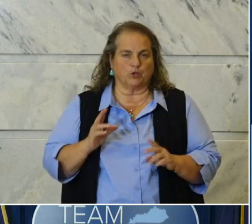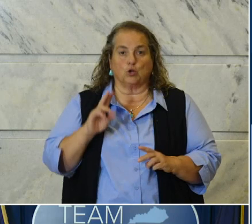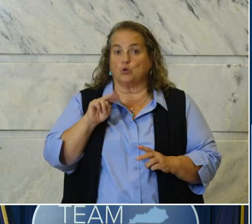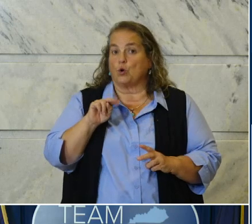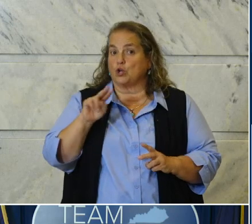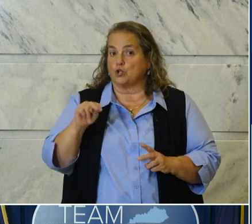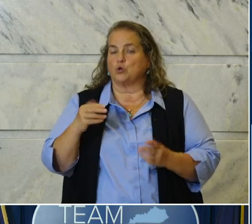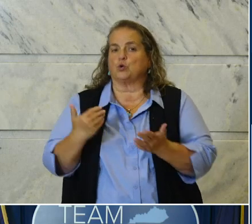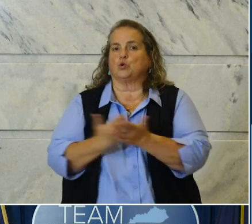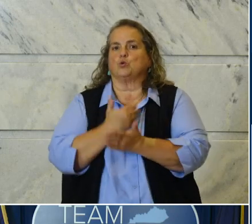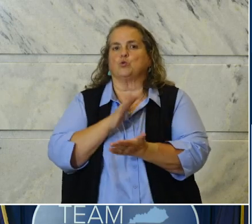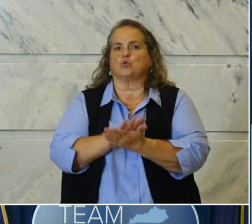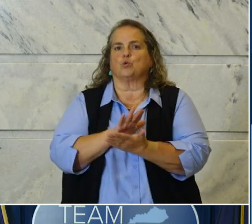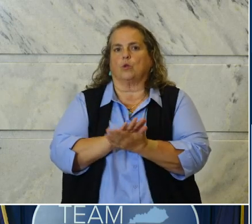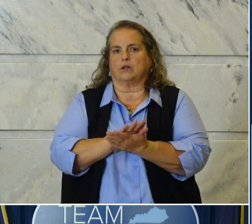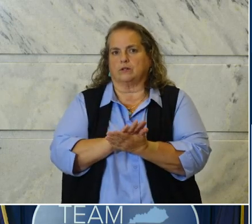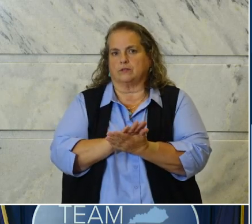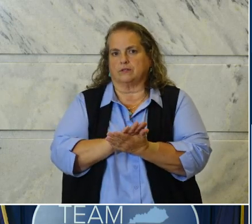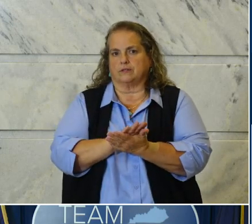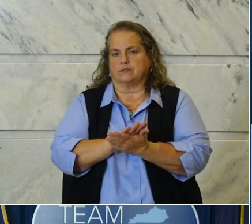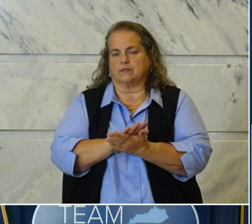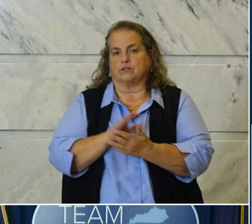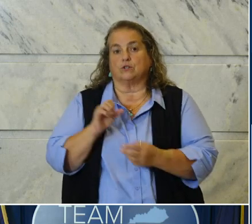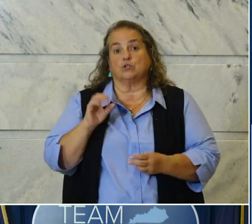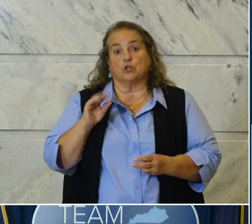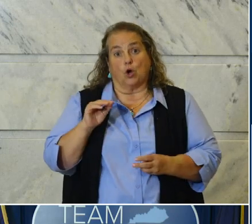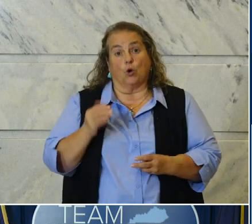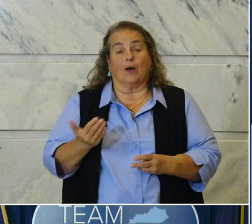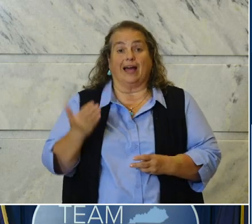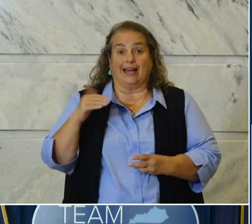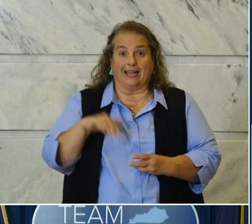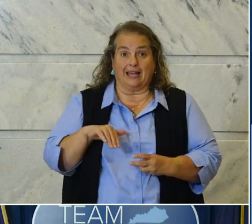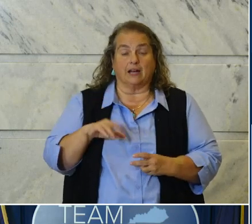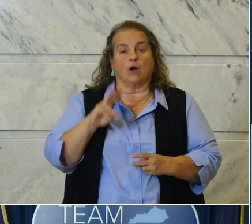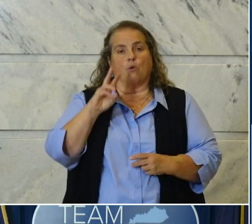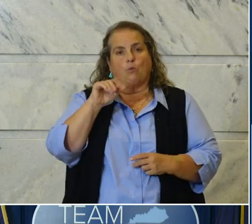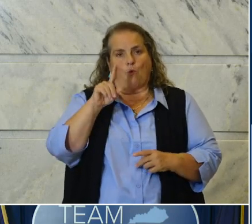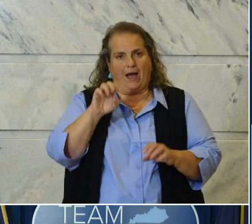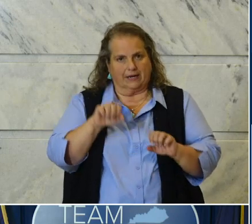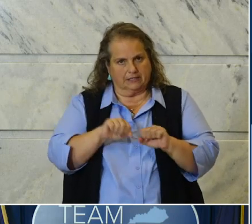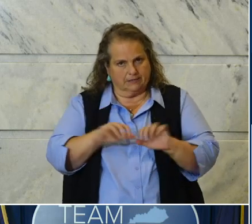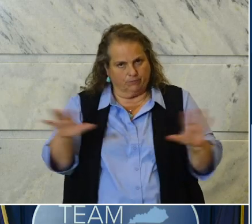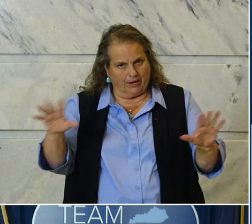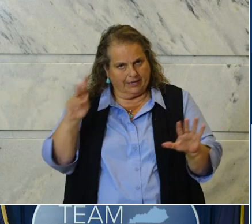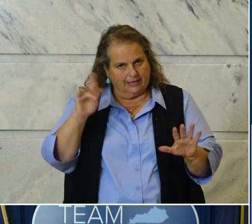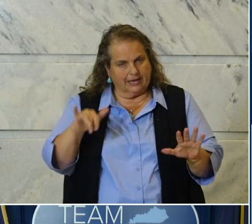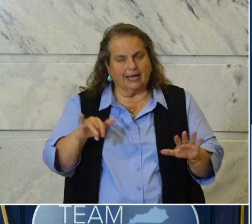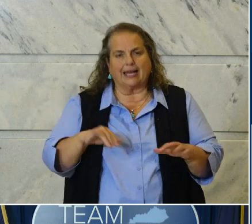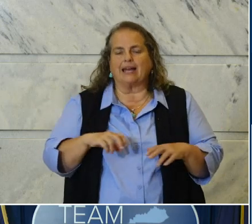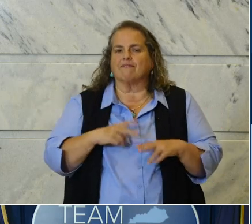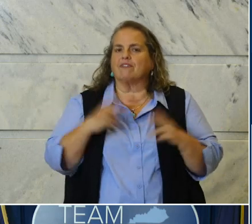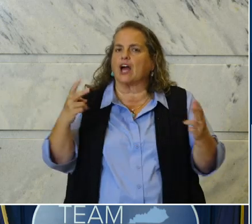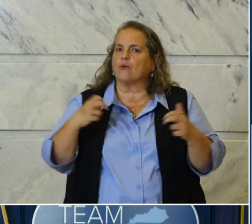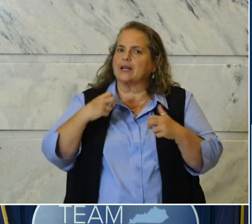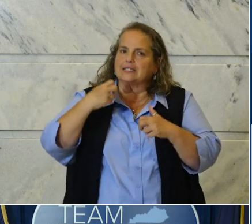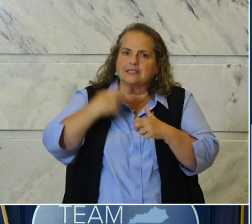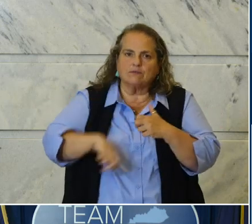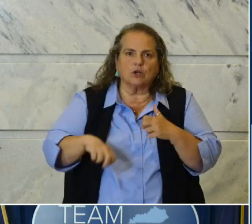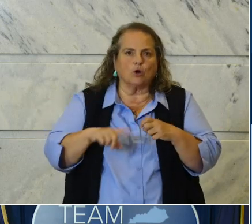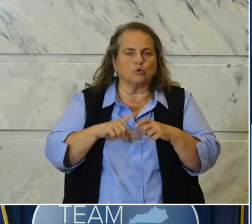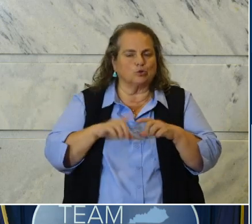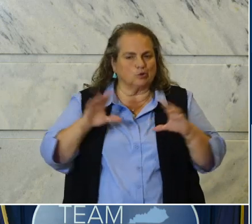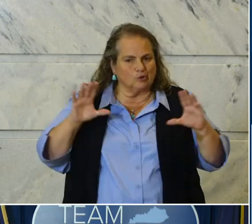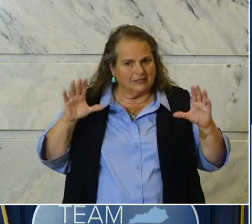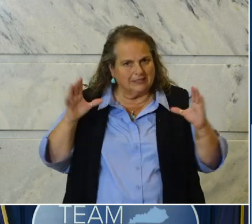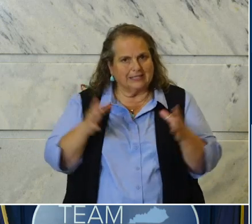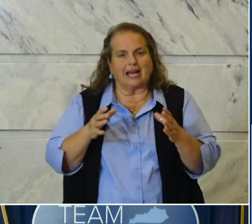22 new schools. So again, widespread, very difficult to contain. This